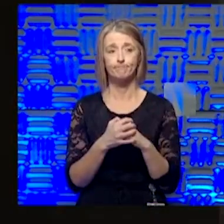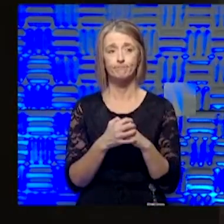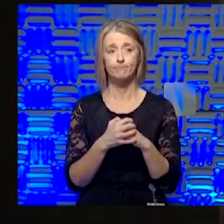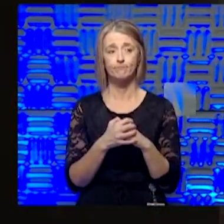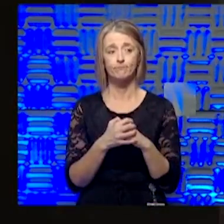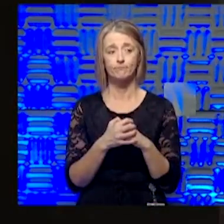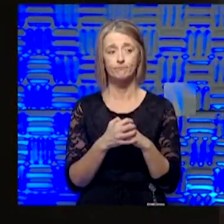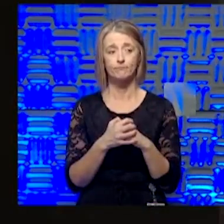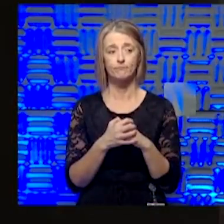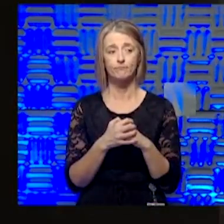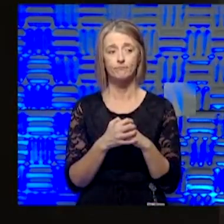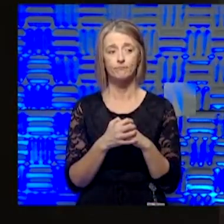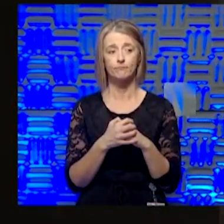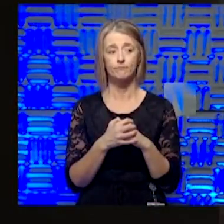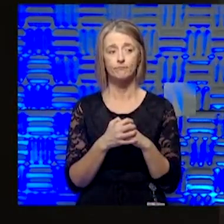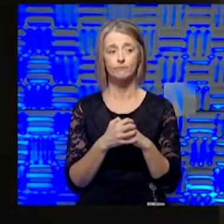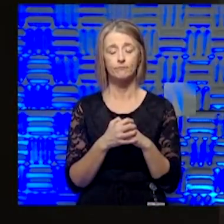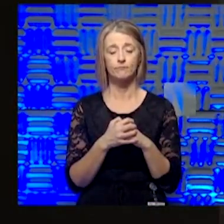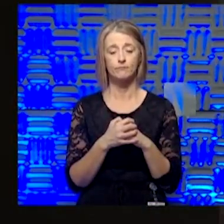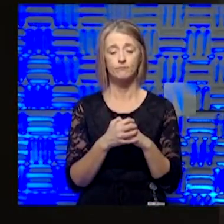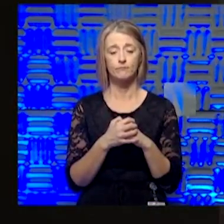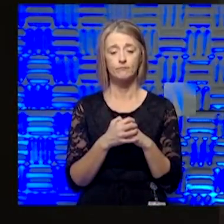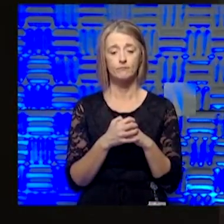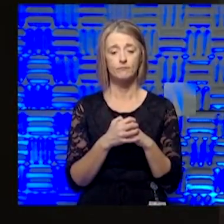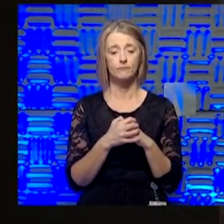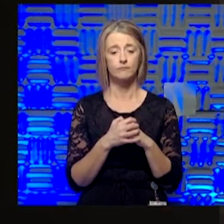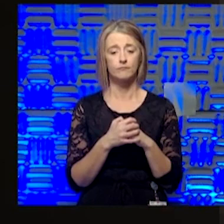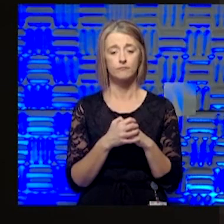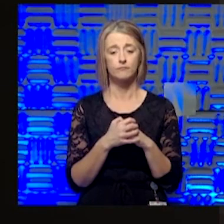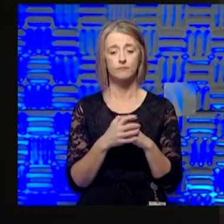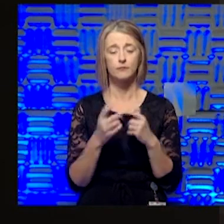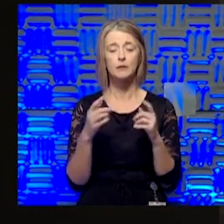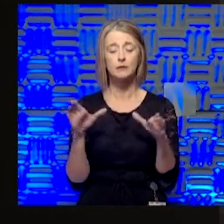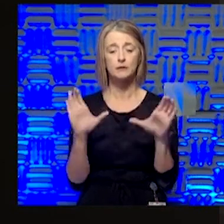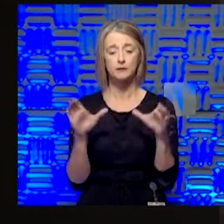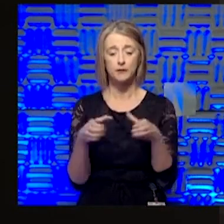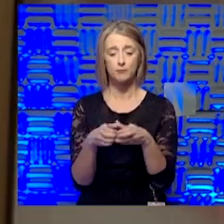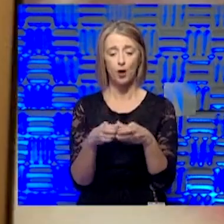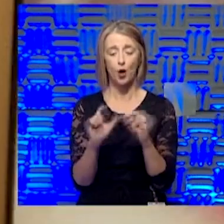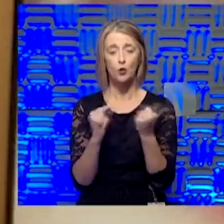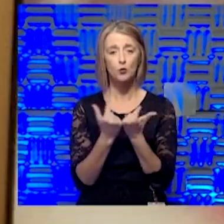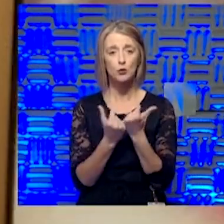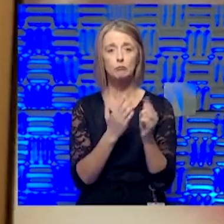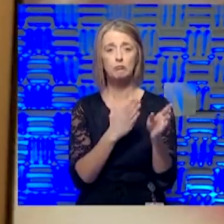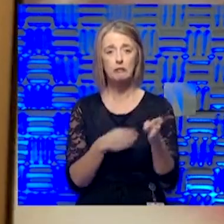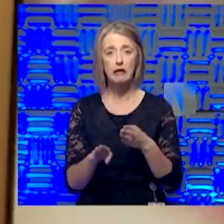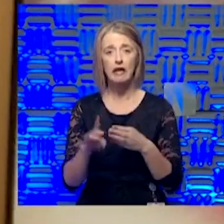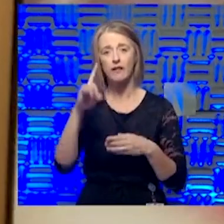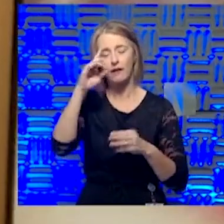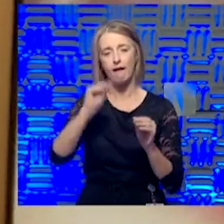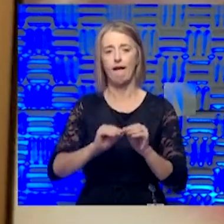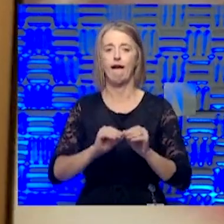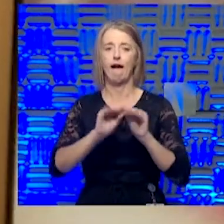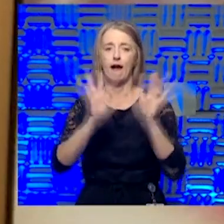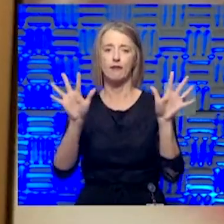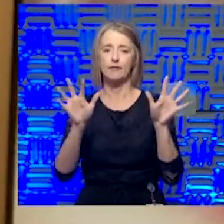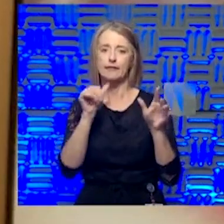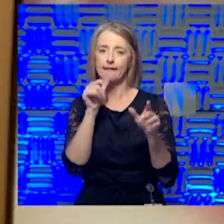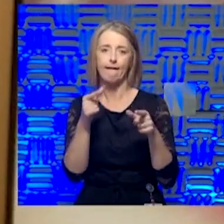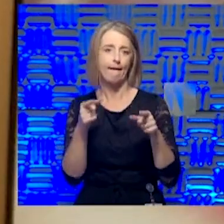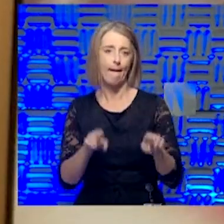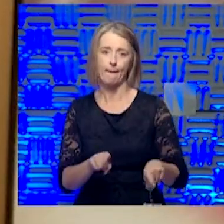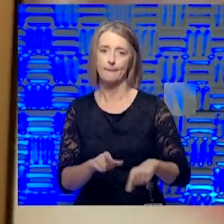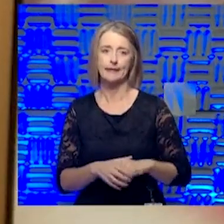you know, a license to where they could do it small group on May 2nd. Well, obviously that didn't happen.